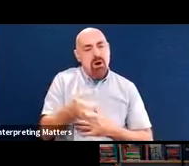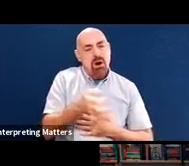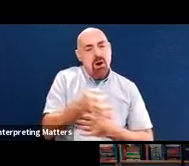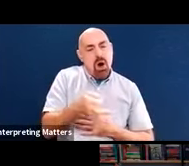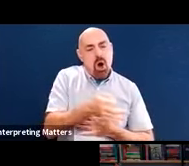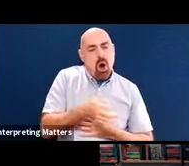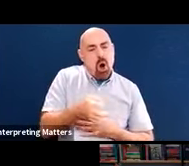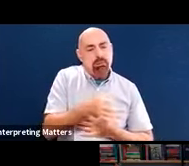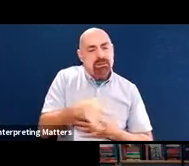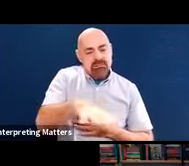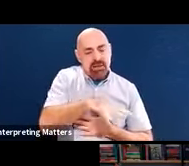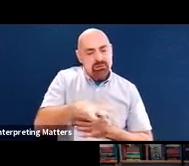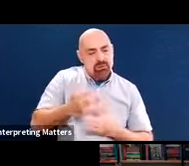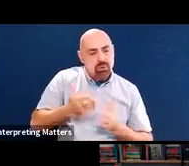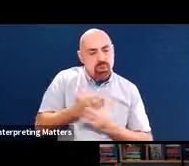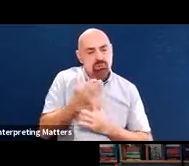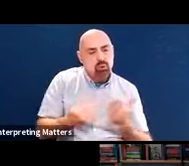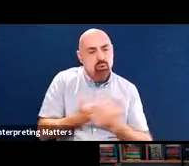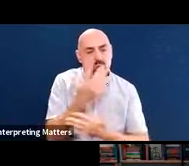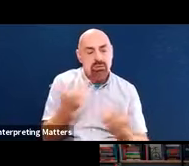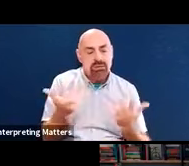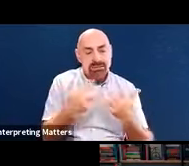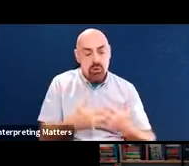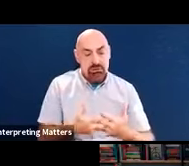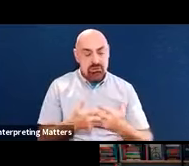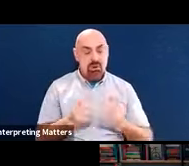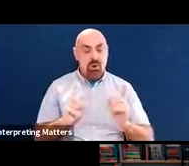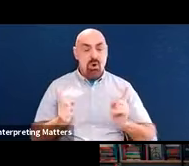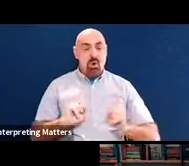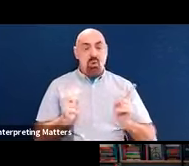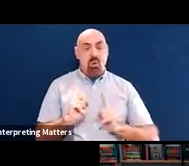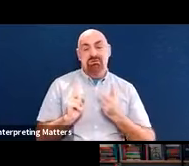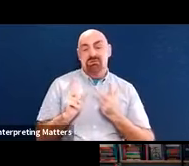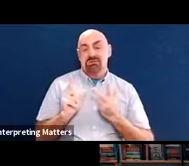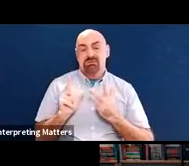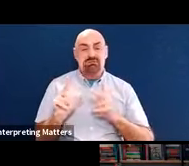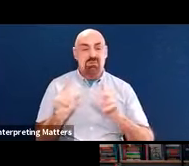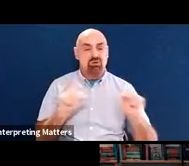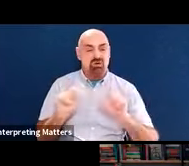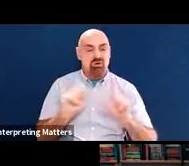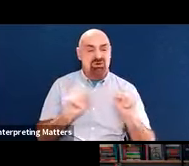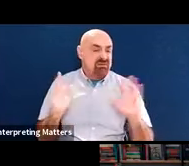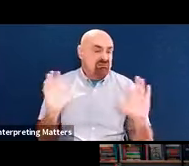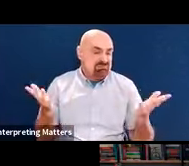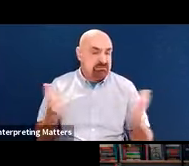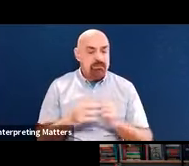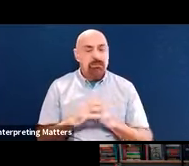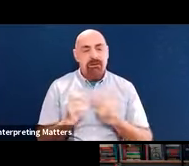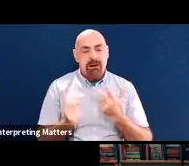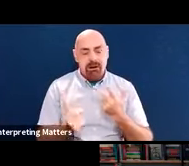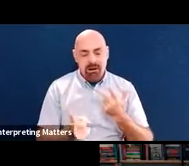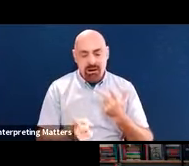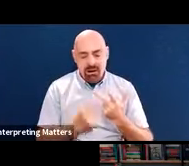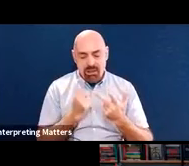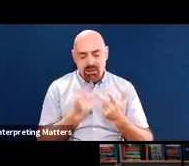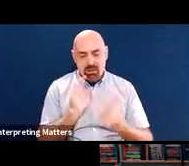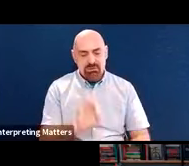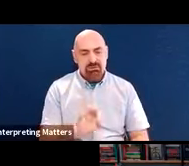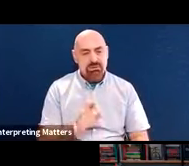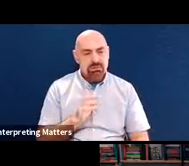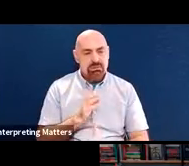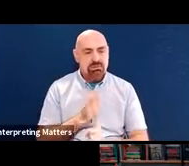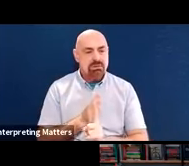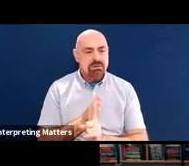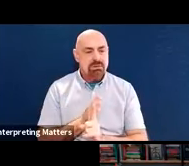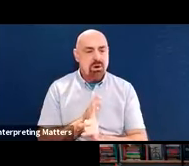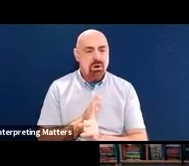through new technologies? And what are the credible alternatives? That's one other question. And then, earlier on,